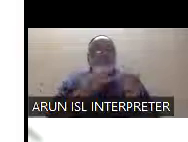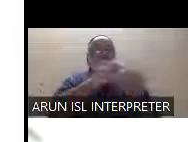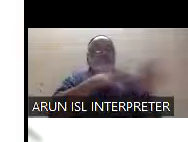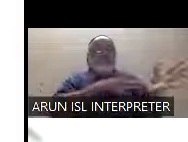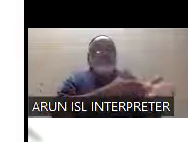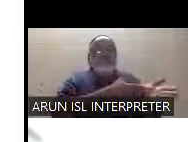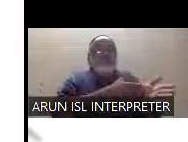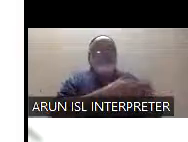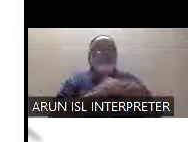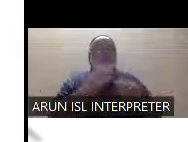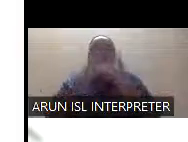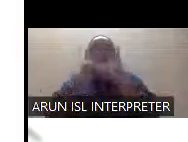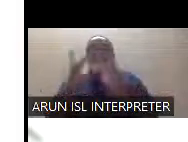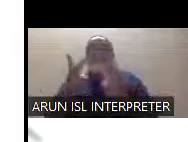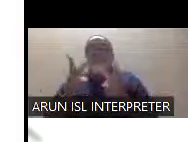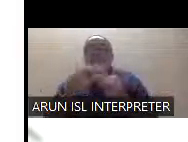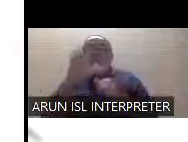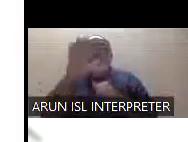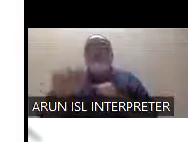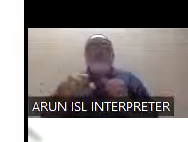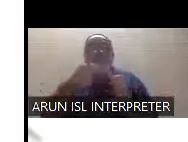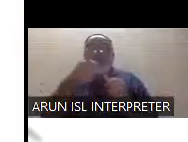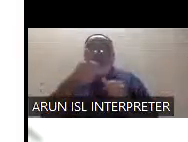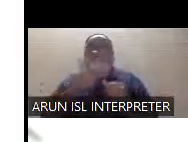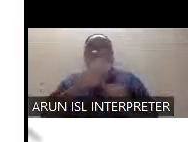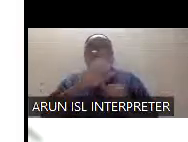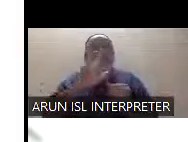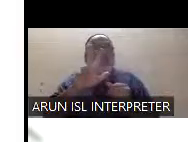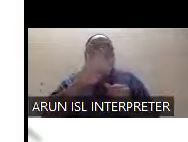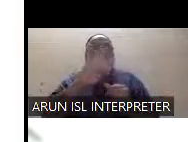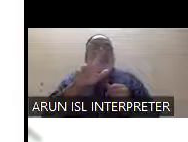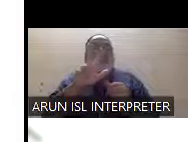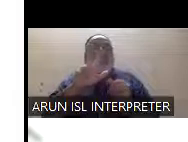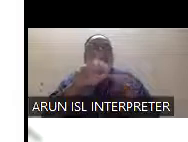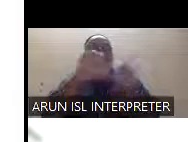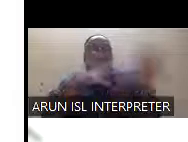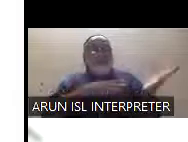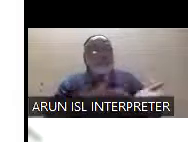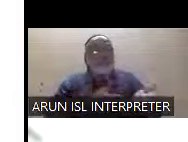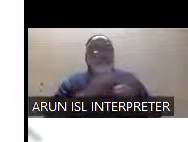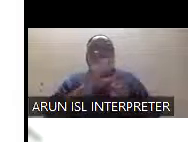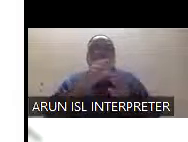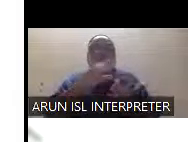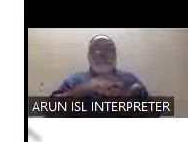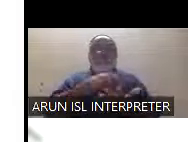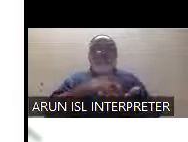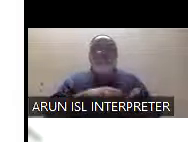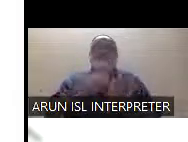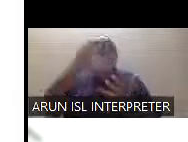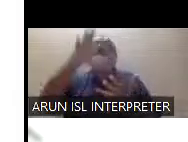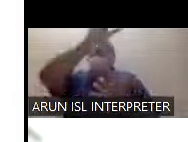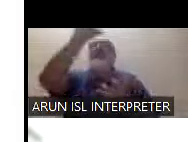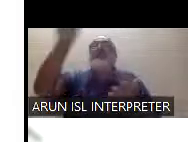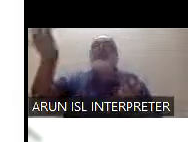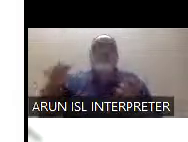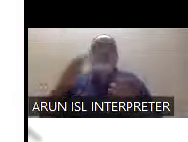and we're looking at the 48 selected cities, and we're looking at district headquarters of or rather the state capitals of all the states.